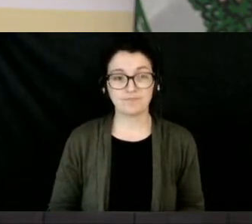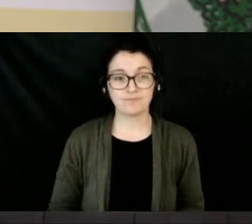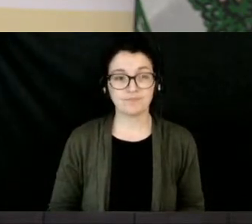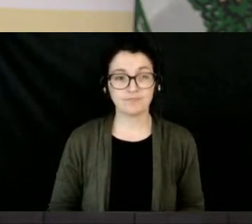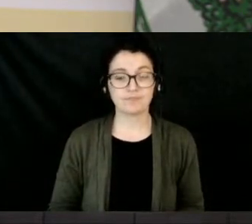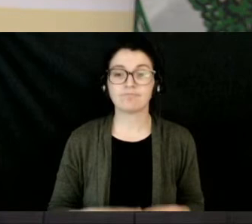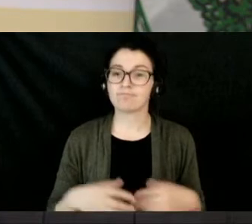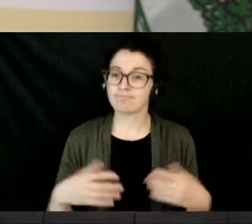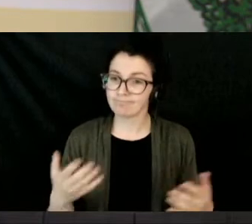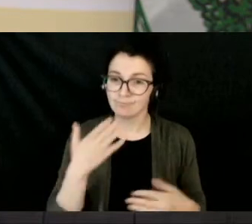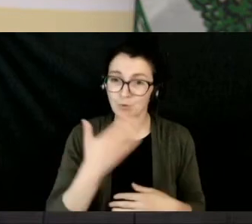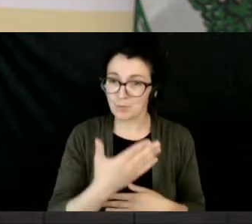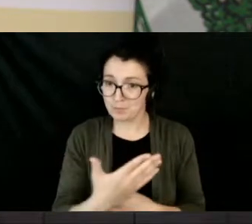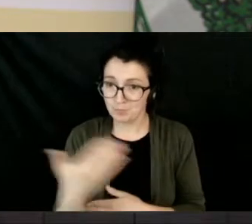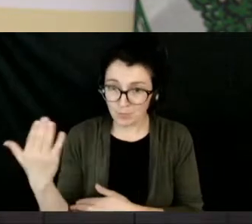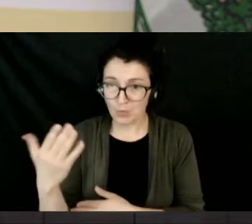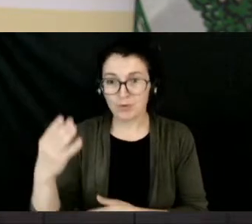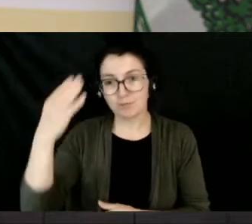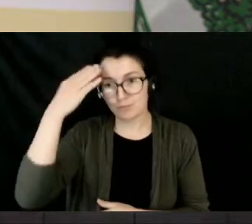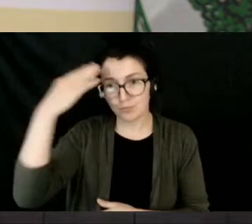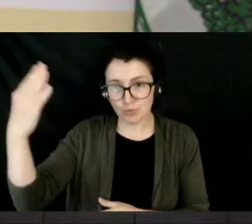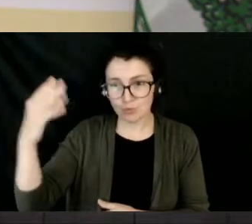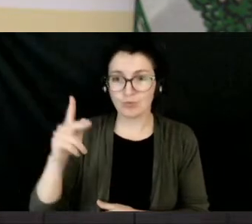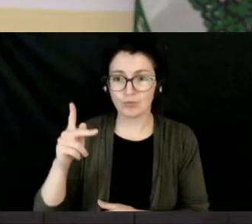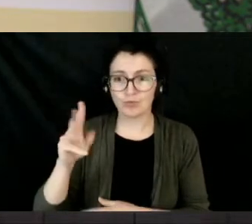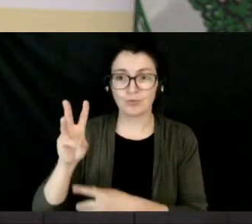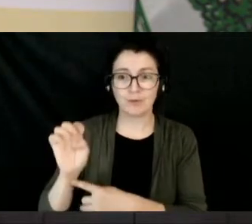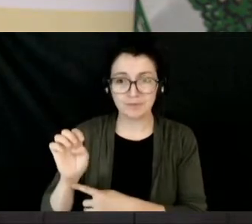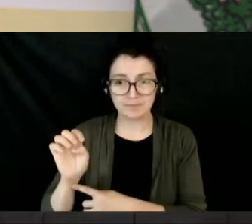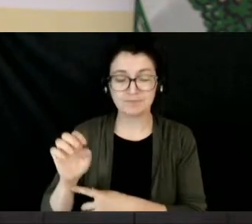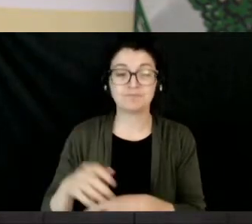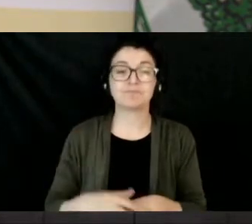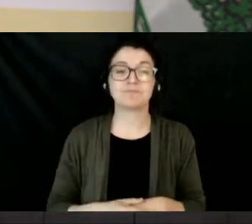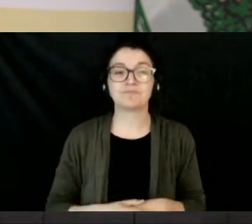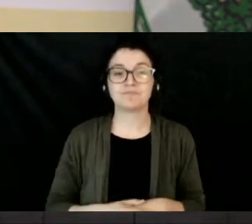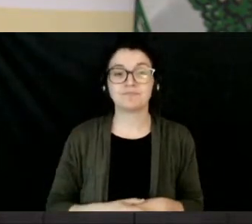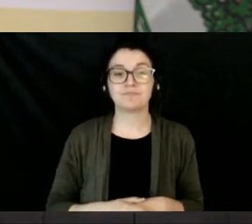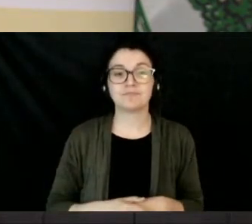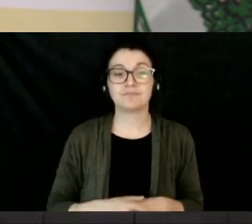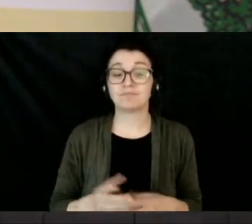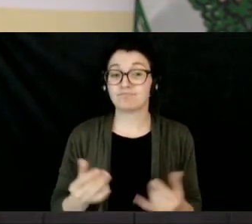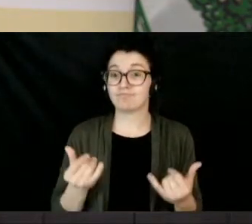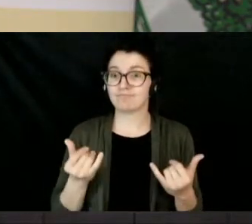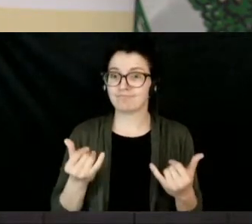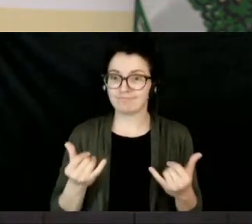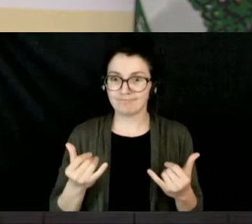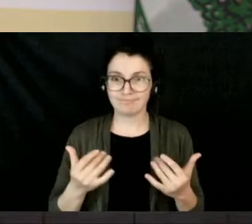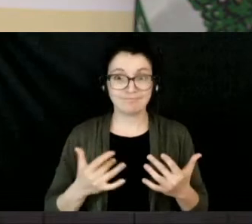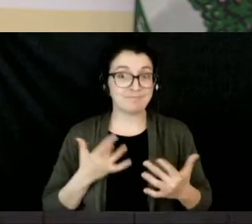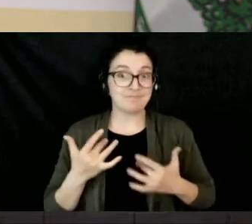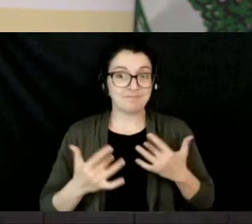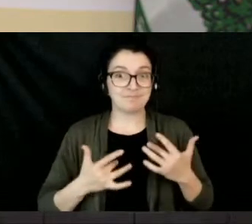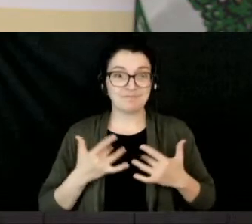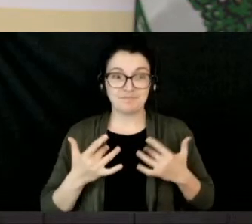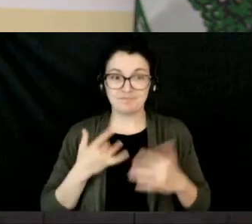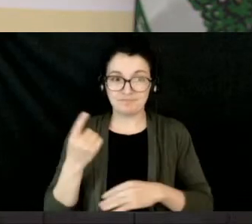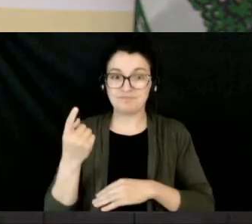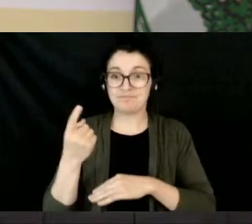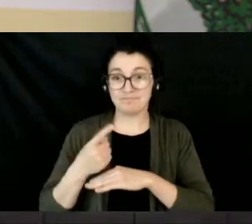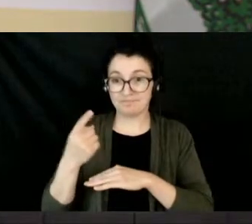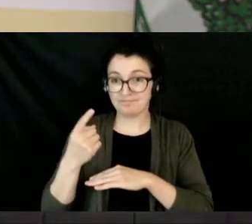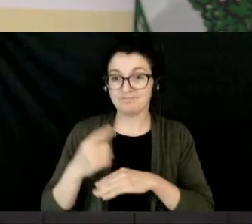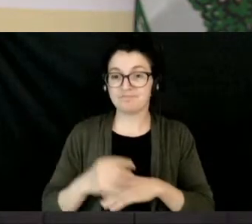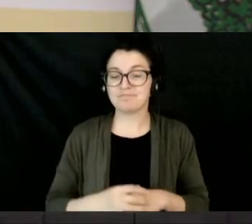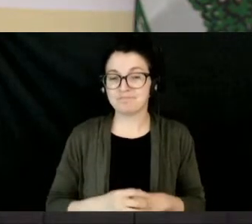Good morning. Bonjour, Quay. Today is an exciting day, the